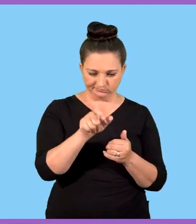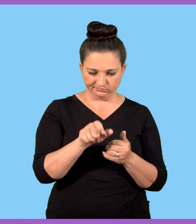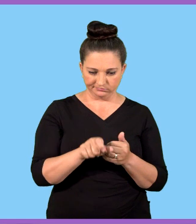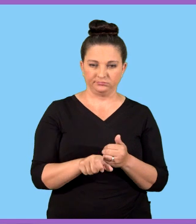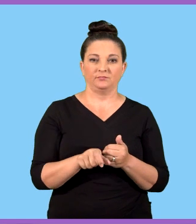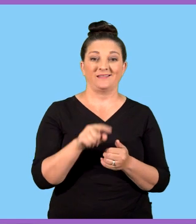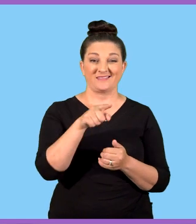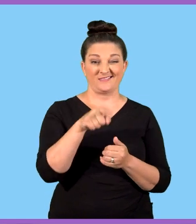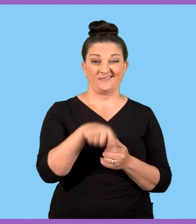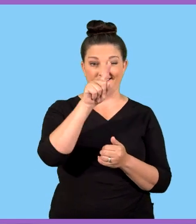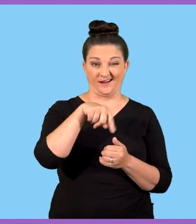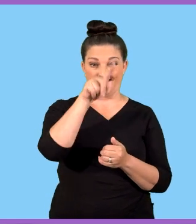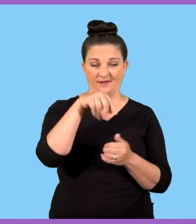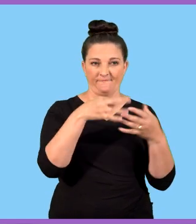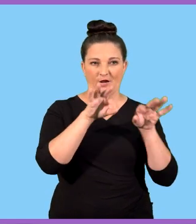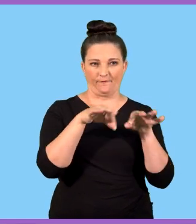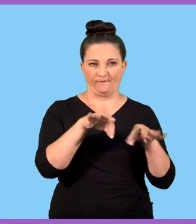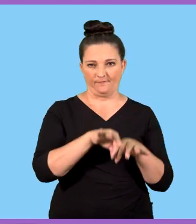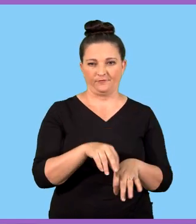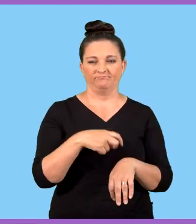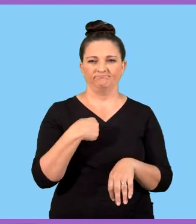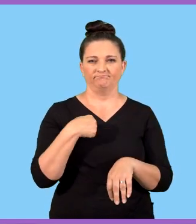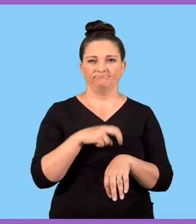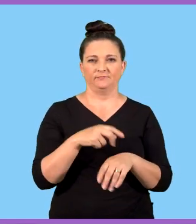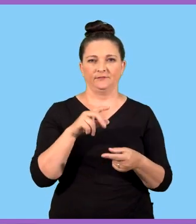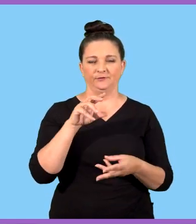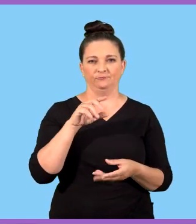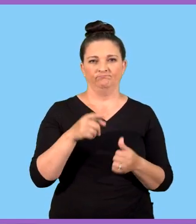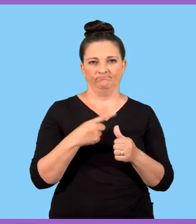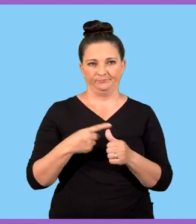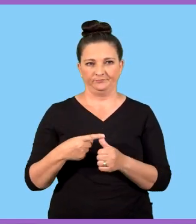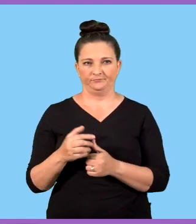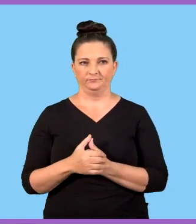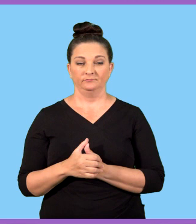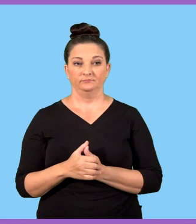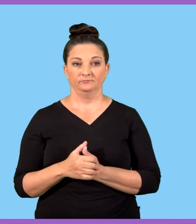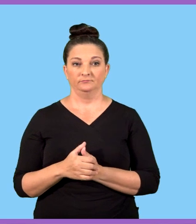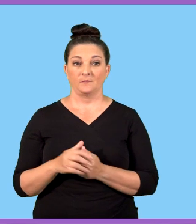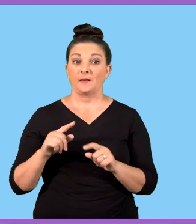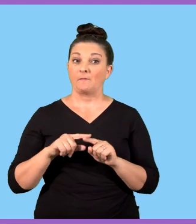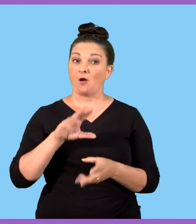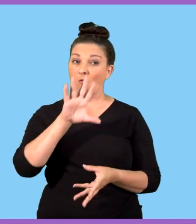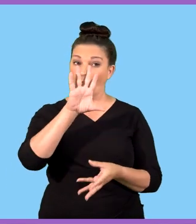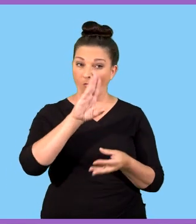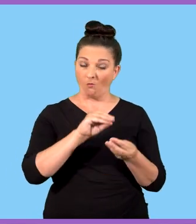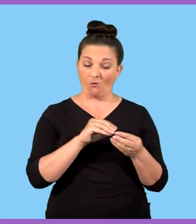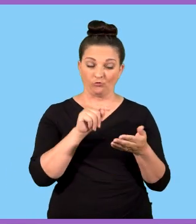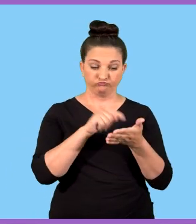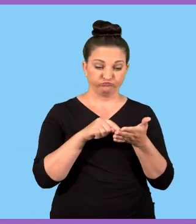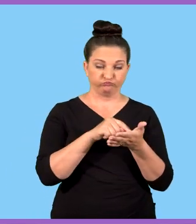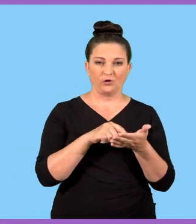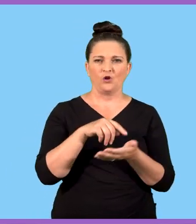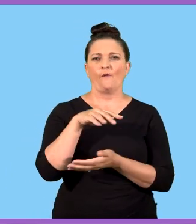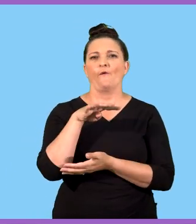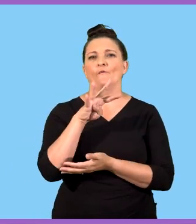all of those values up there. All right, that's what I need to add up. And if I total all of them, I get